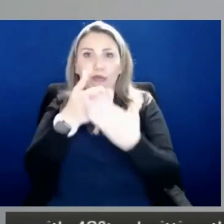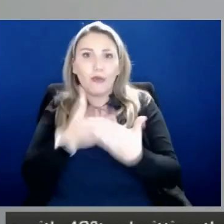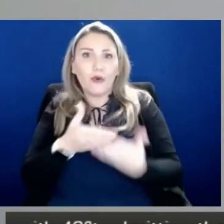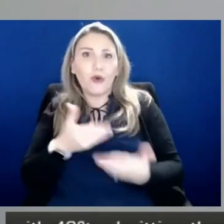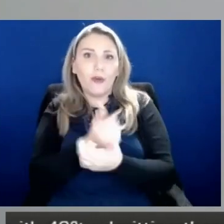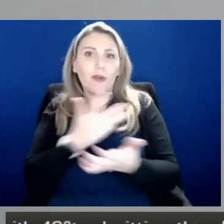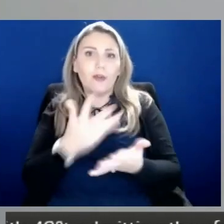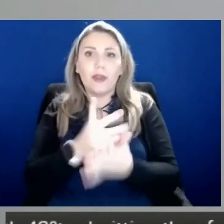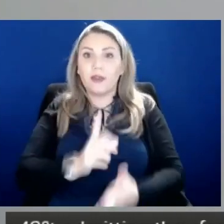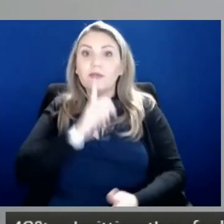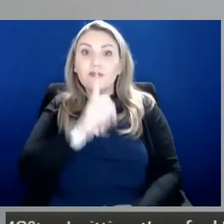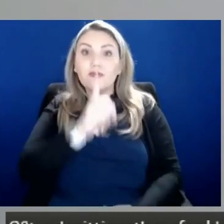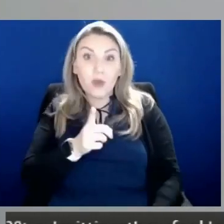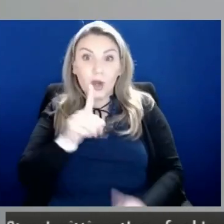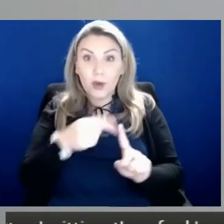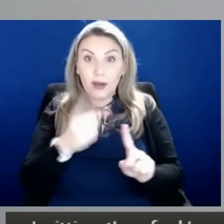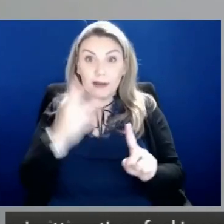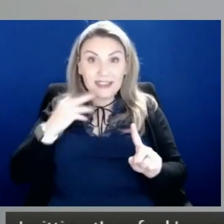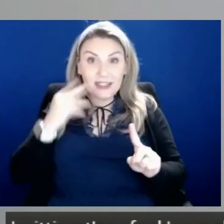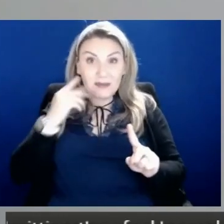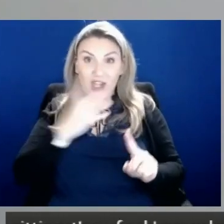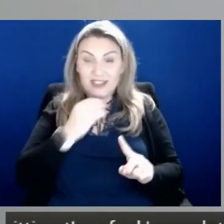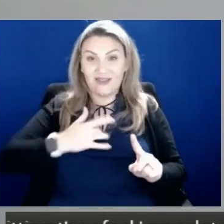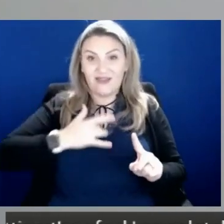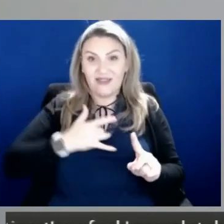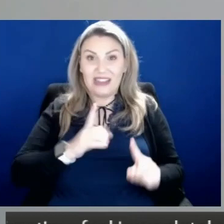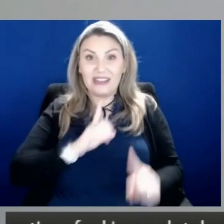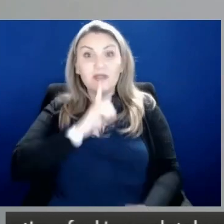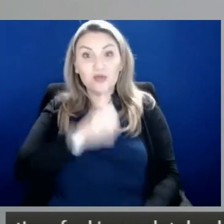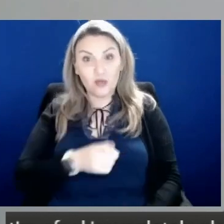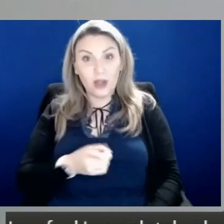is real, what I'm experiencing and feeling is real.